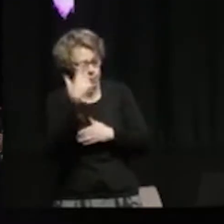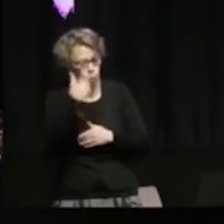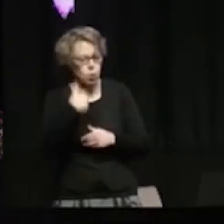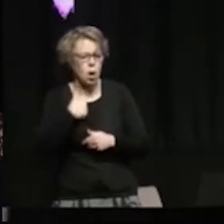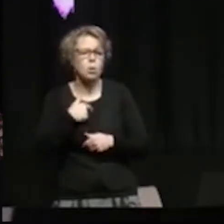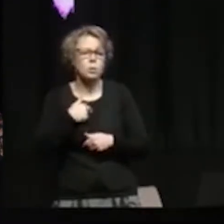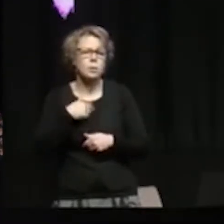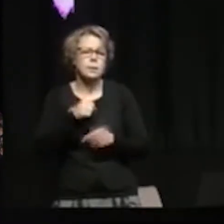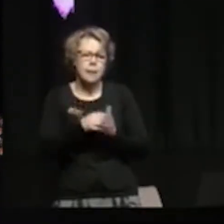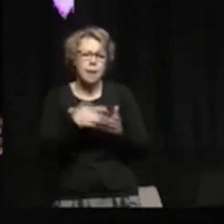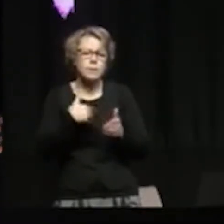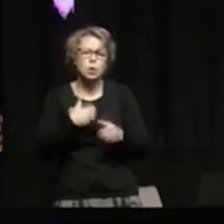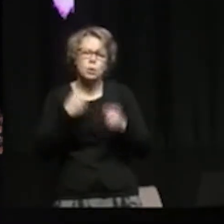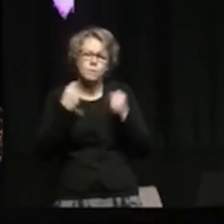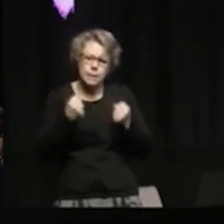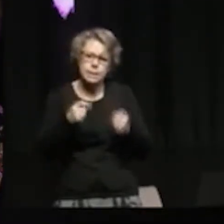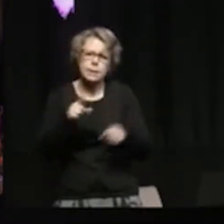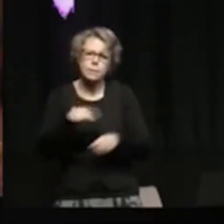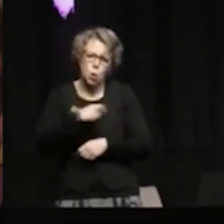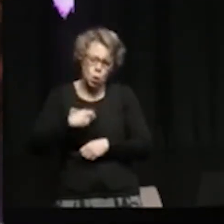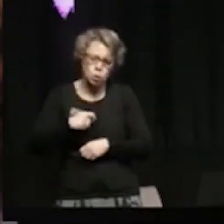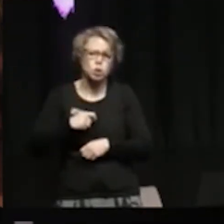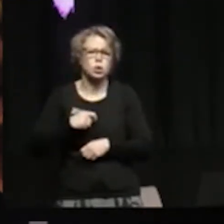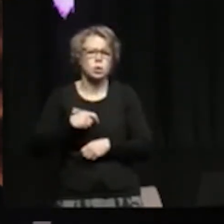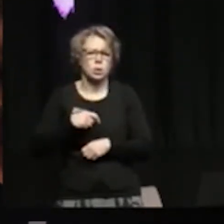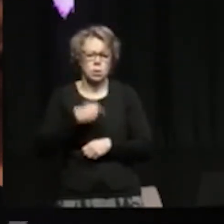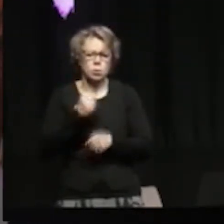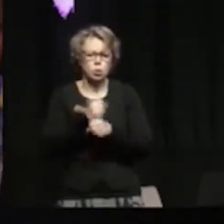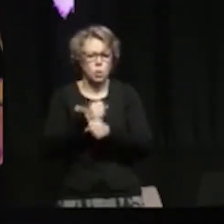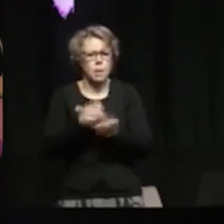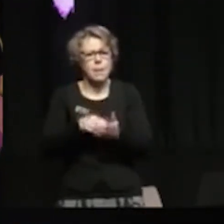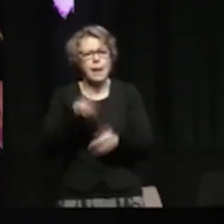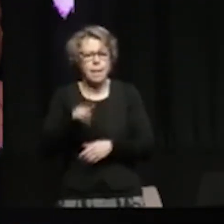And therefore, it's so important for us to talk about